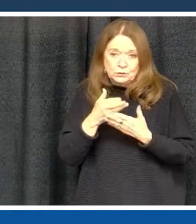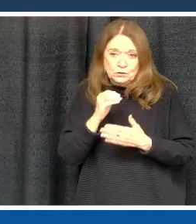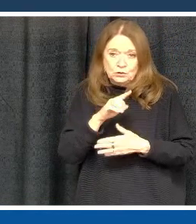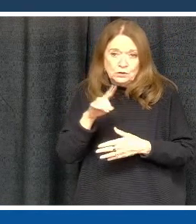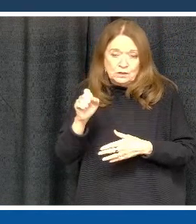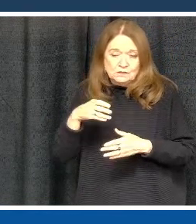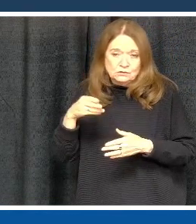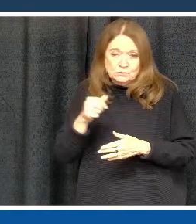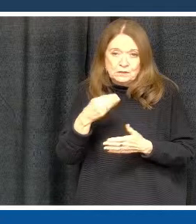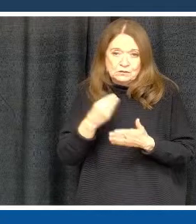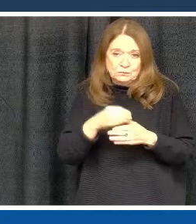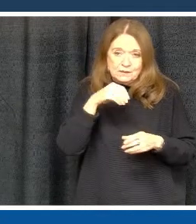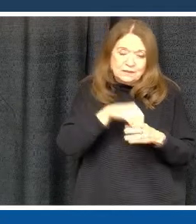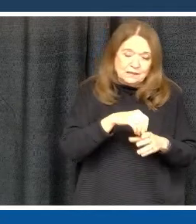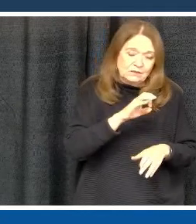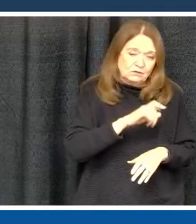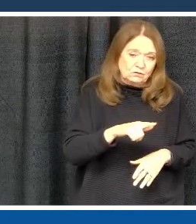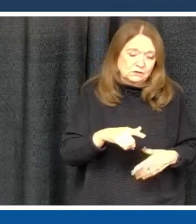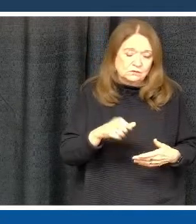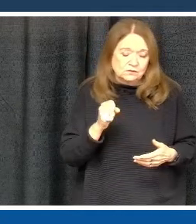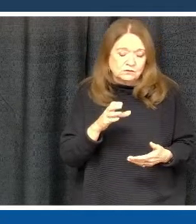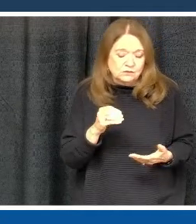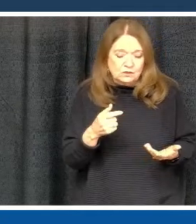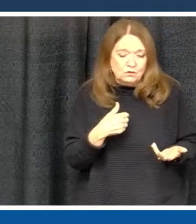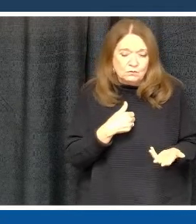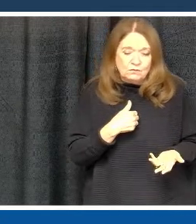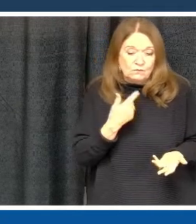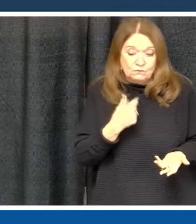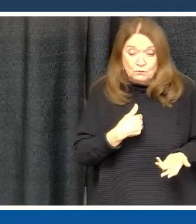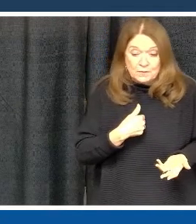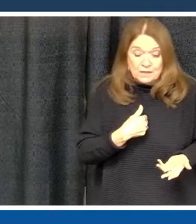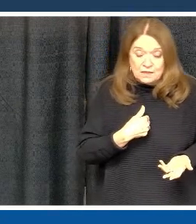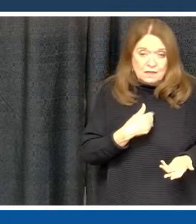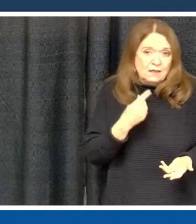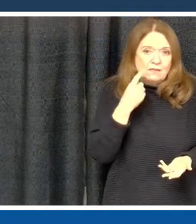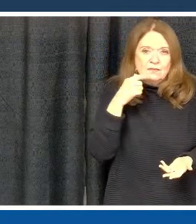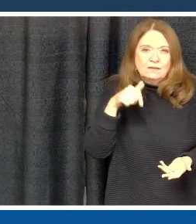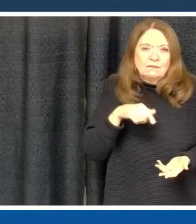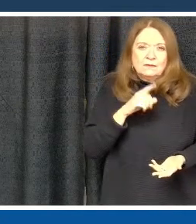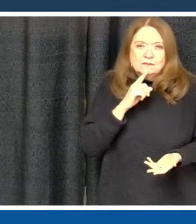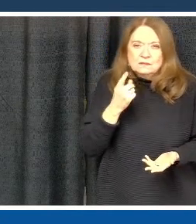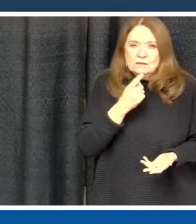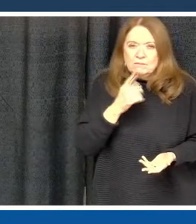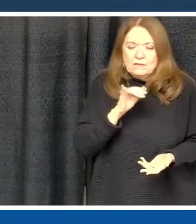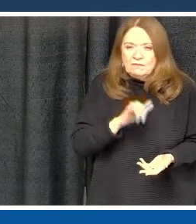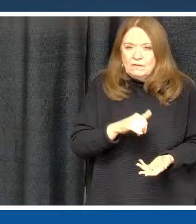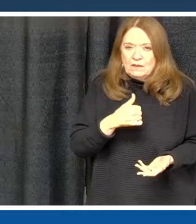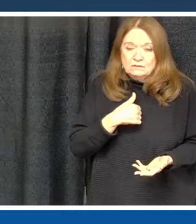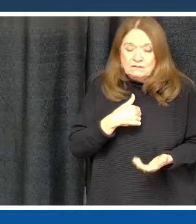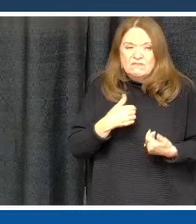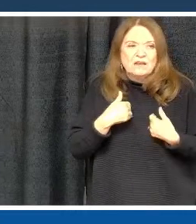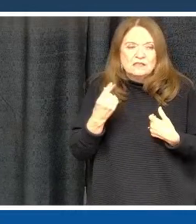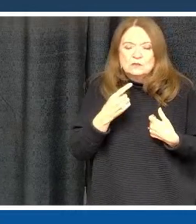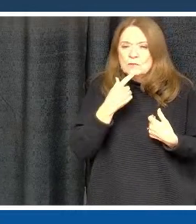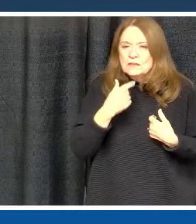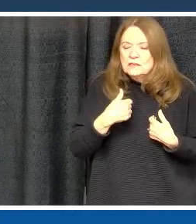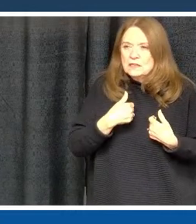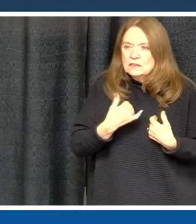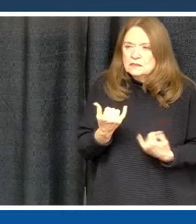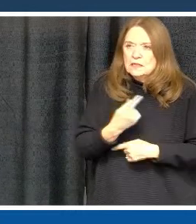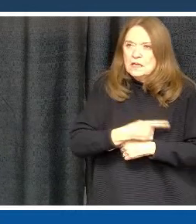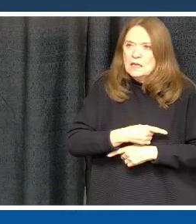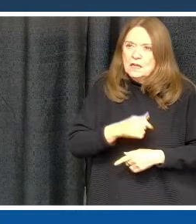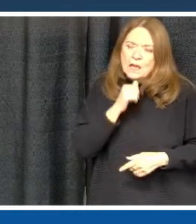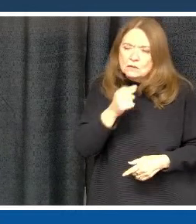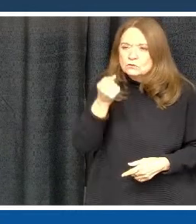their money inside of Clarksville. So for me, I think this is something that I've even had somebody say to me today, I